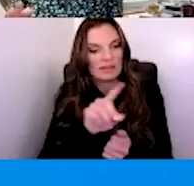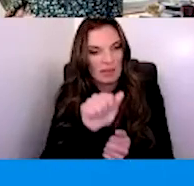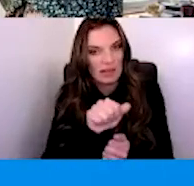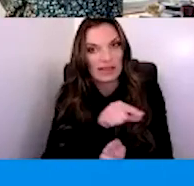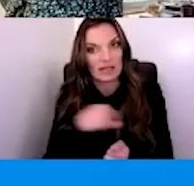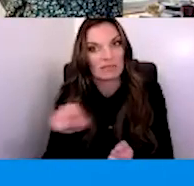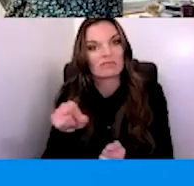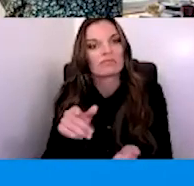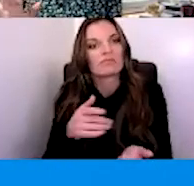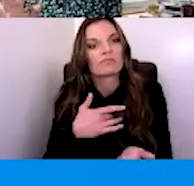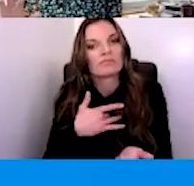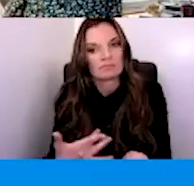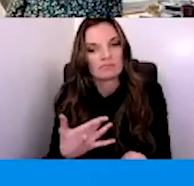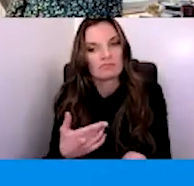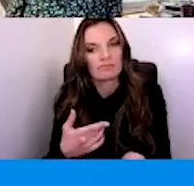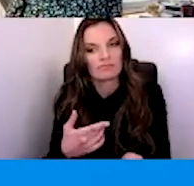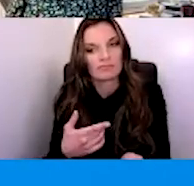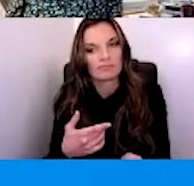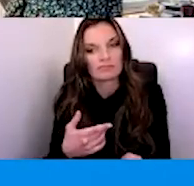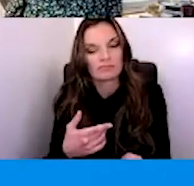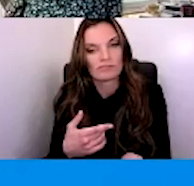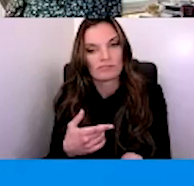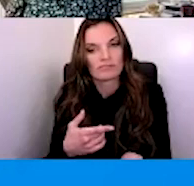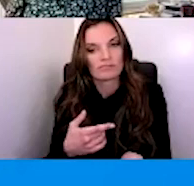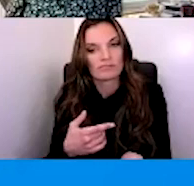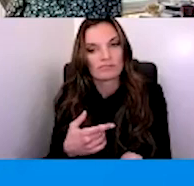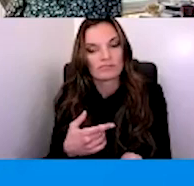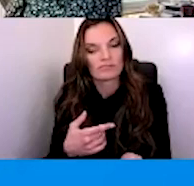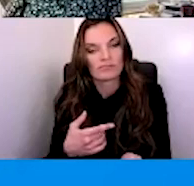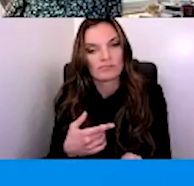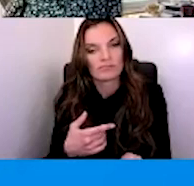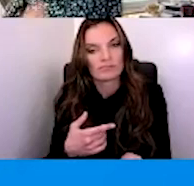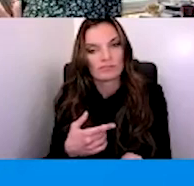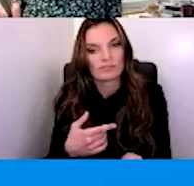were far less likely to be pushed back by courts as